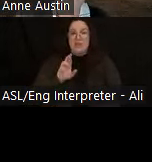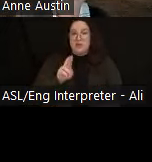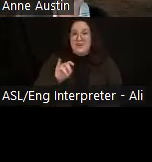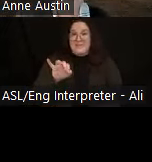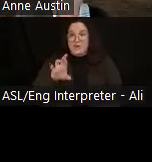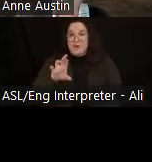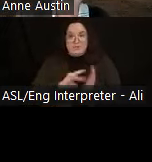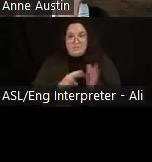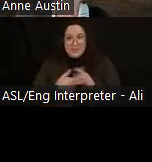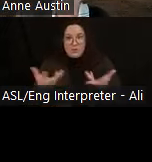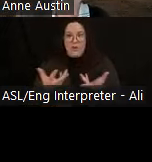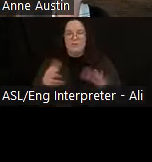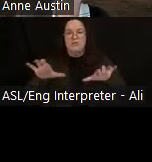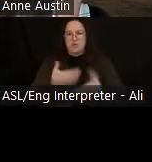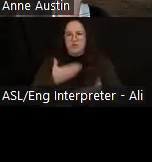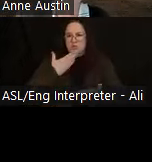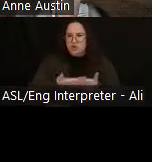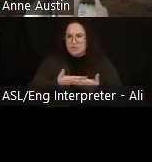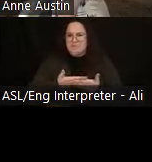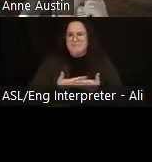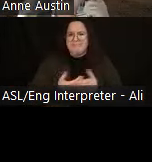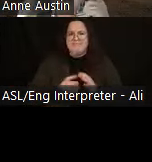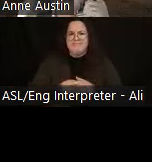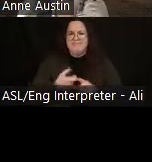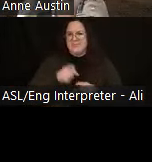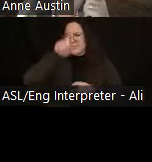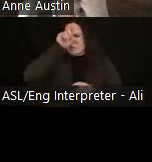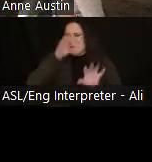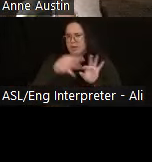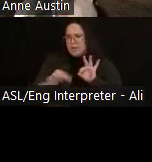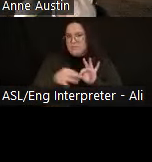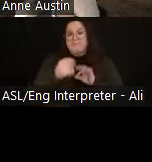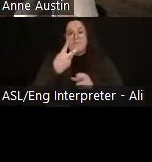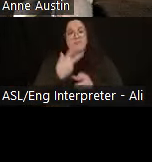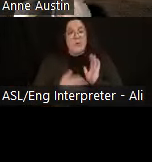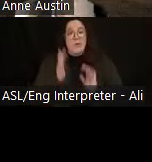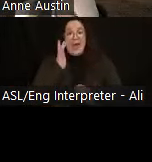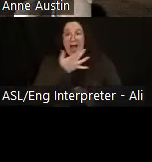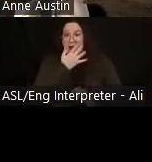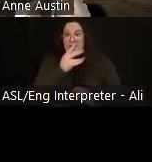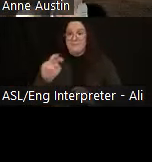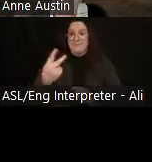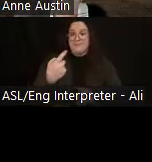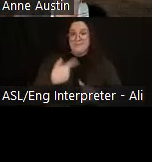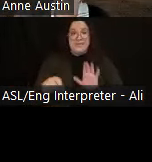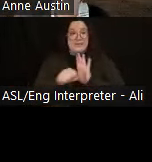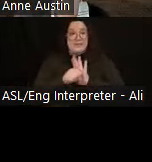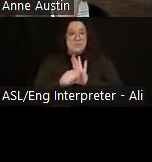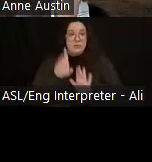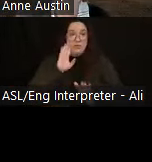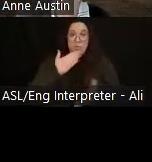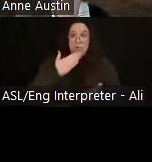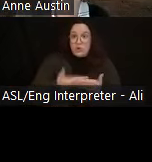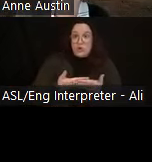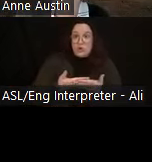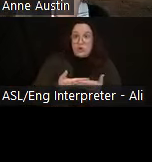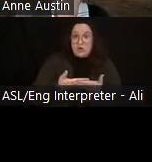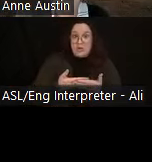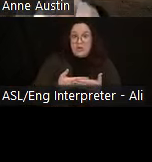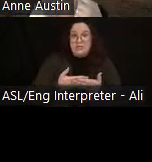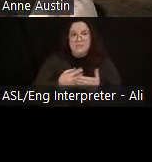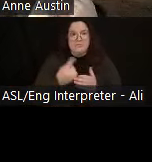good. And by having it written with both eyes in this symbol for good, nefer, in the center to represent the